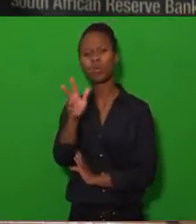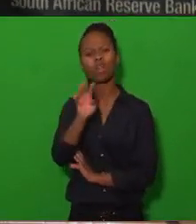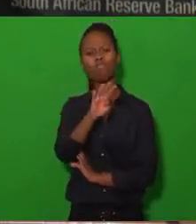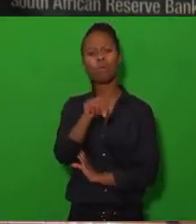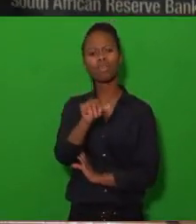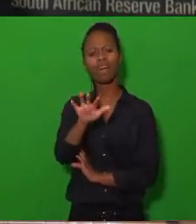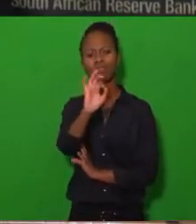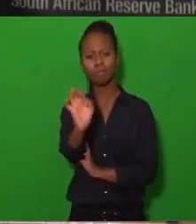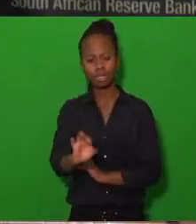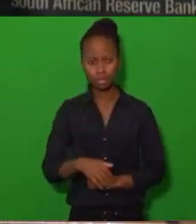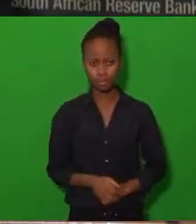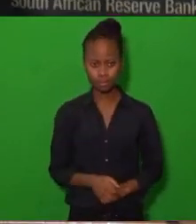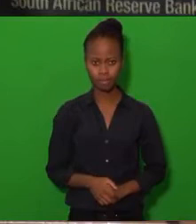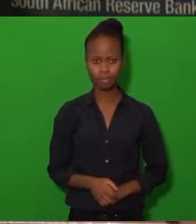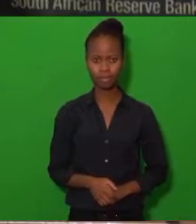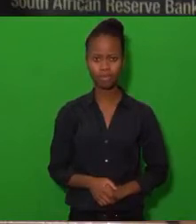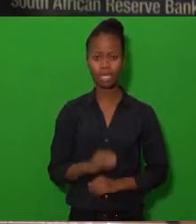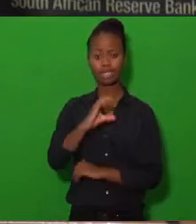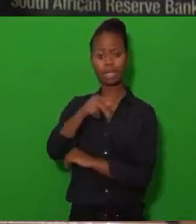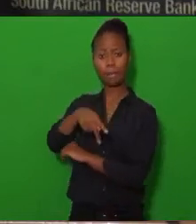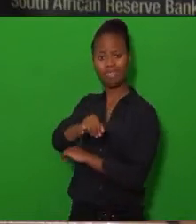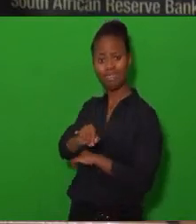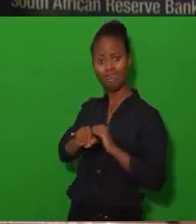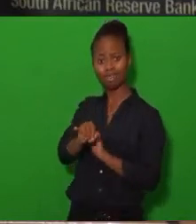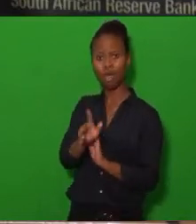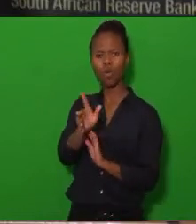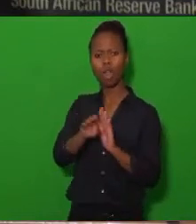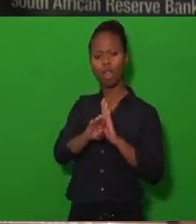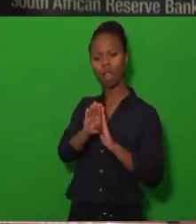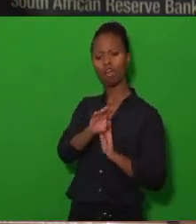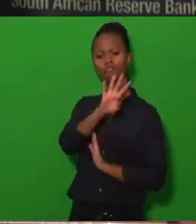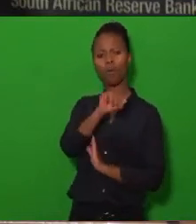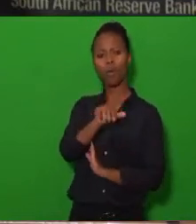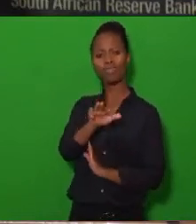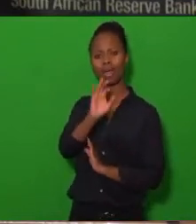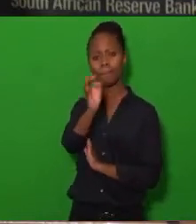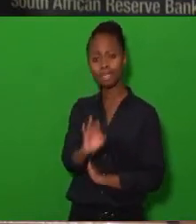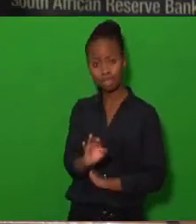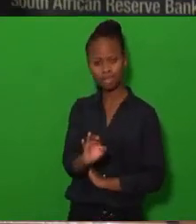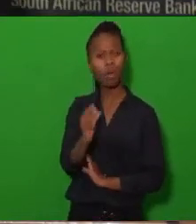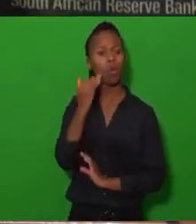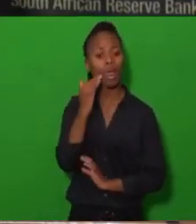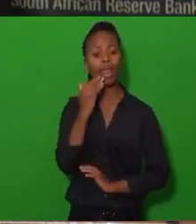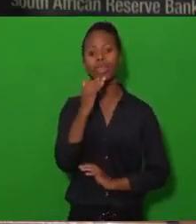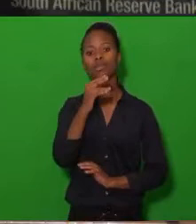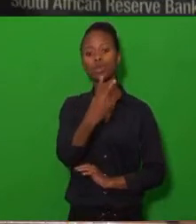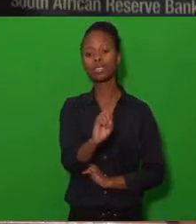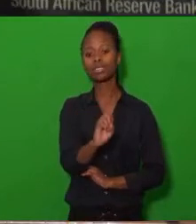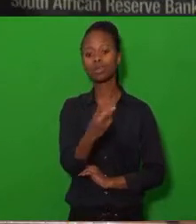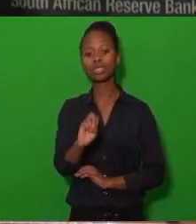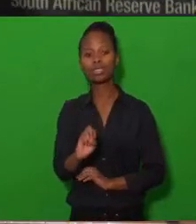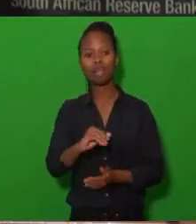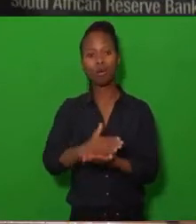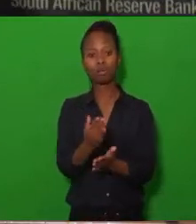Headline CPI inflation is now expected to peak at 4.9% in the final quarter of 2020 and settle